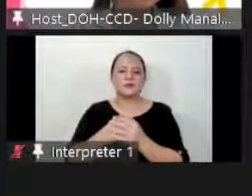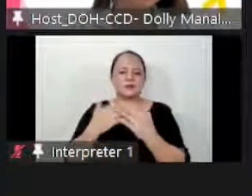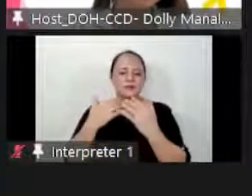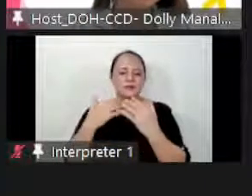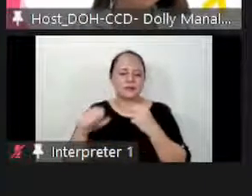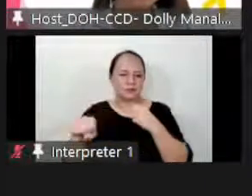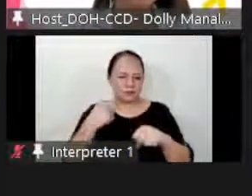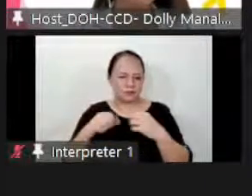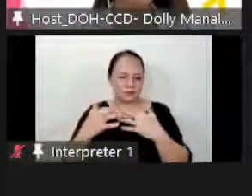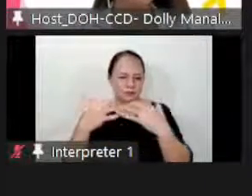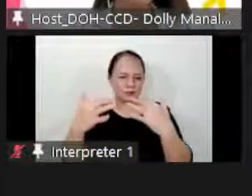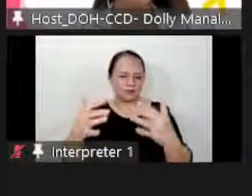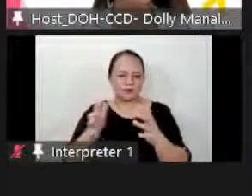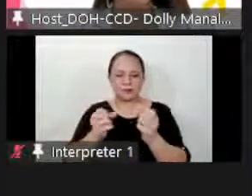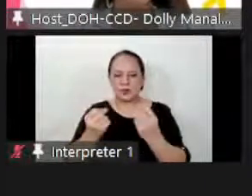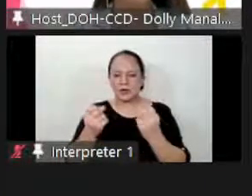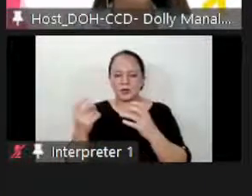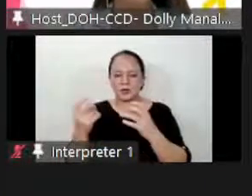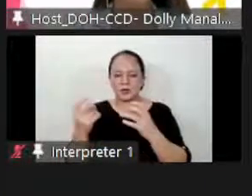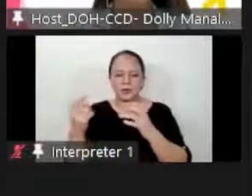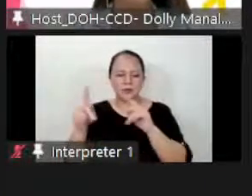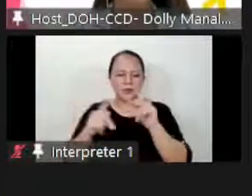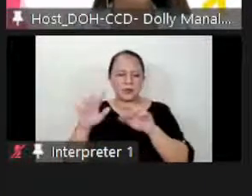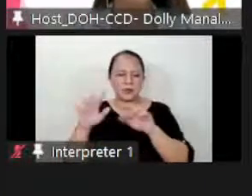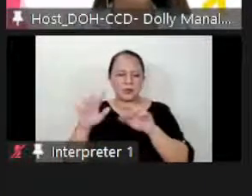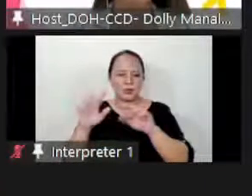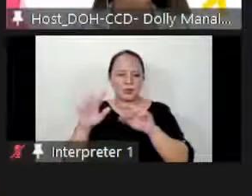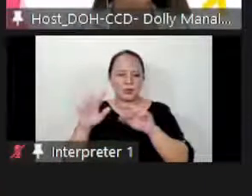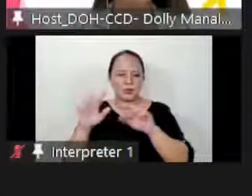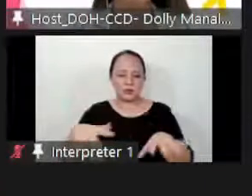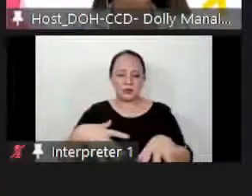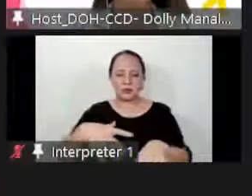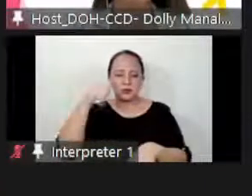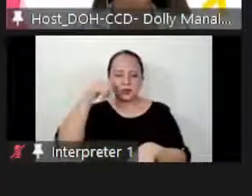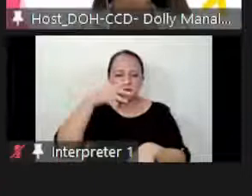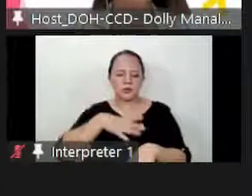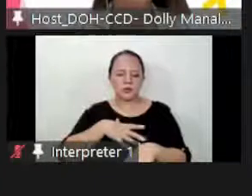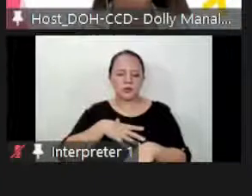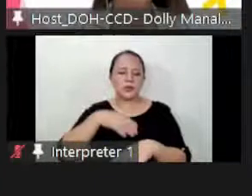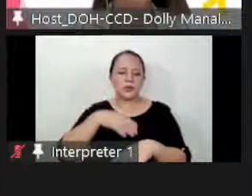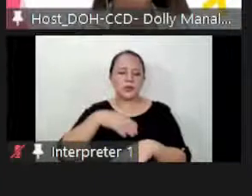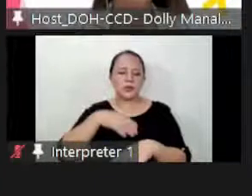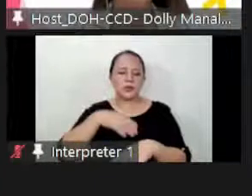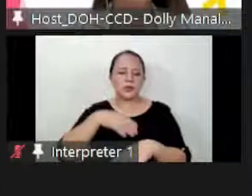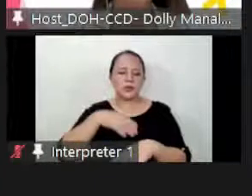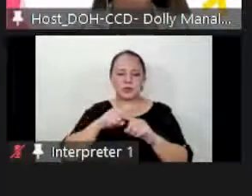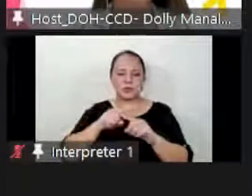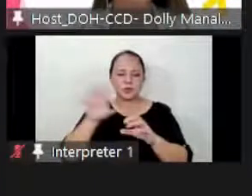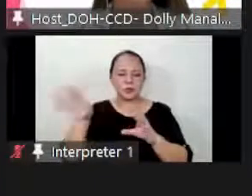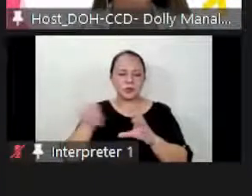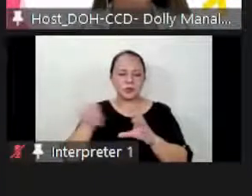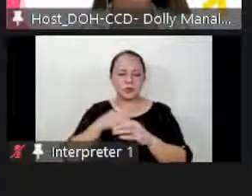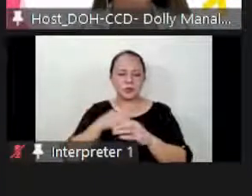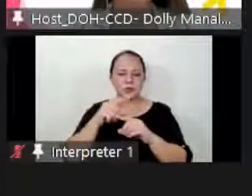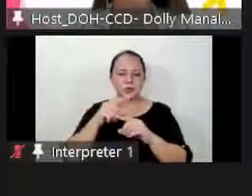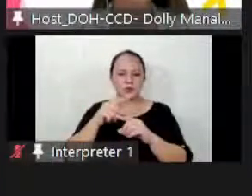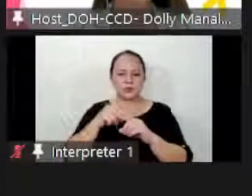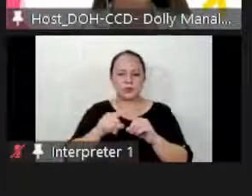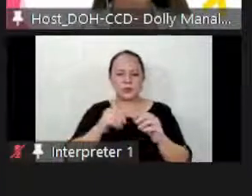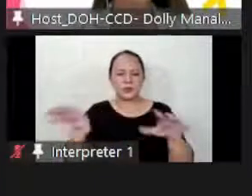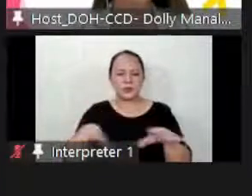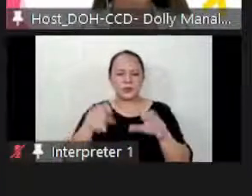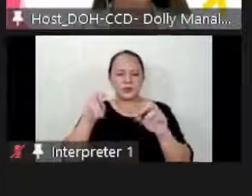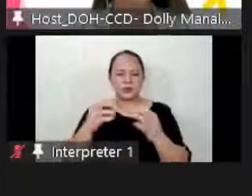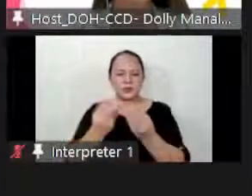where the general public, including children, pregnant women, and elderly engaged in different activities, needs to be